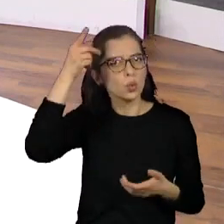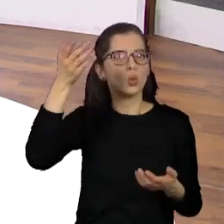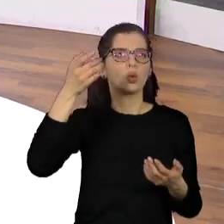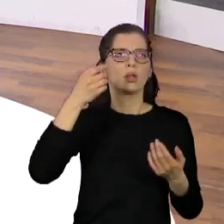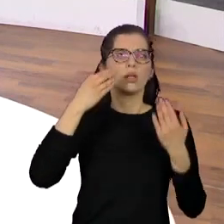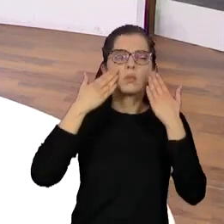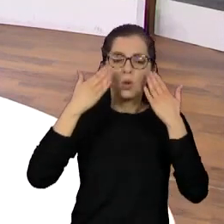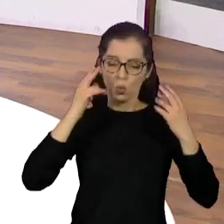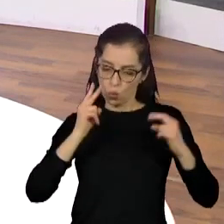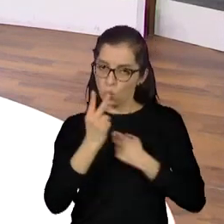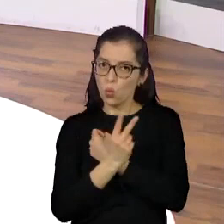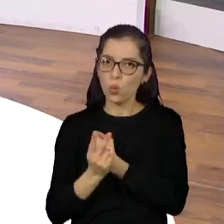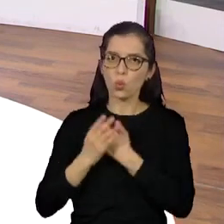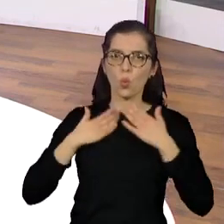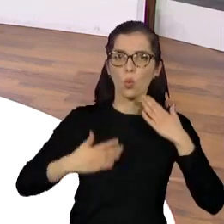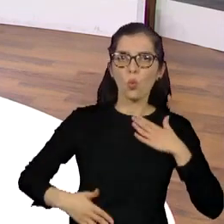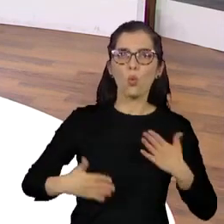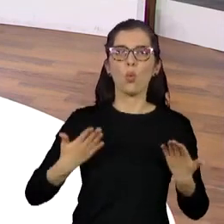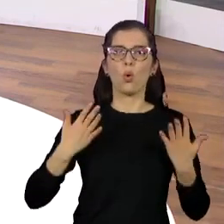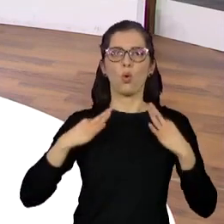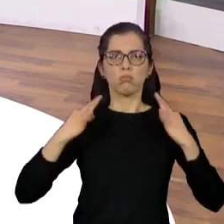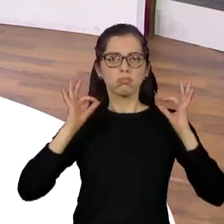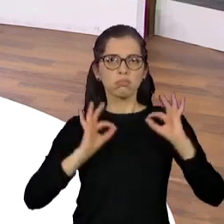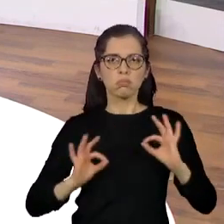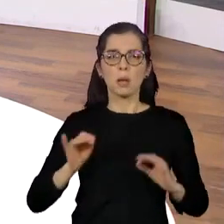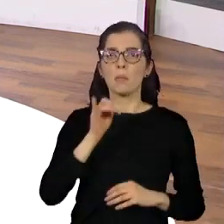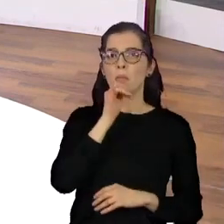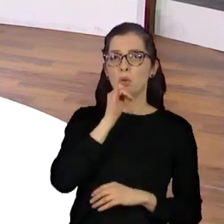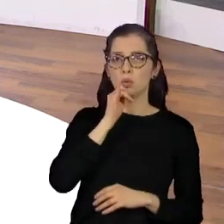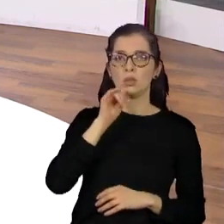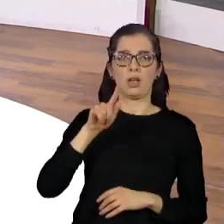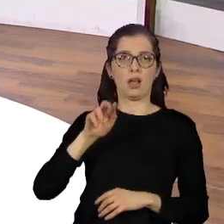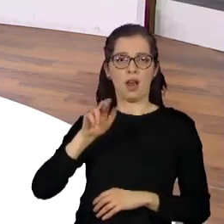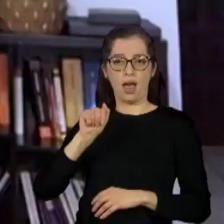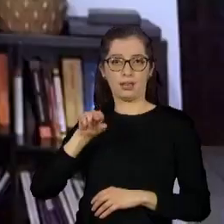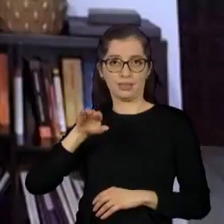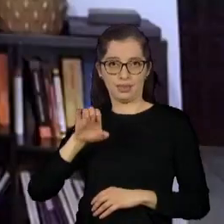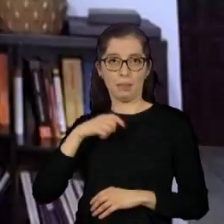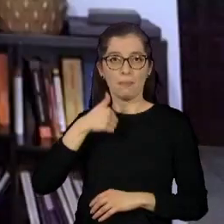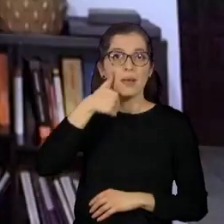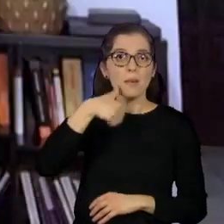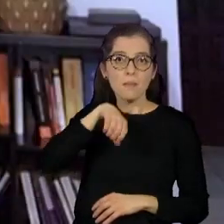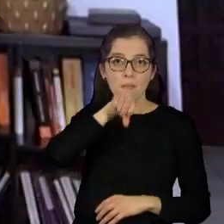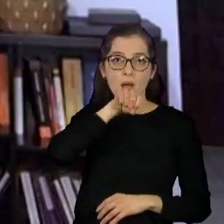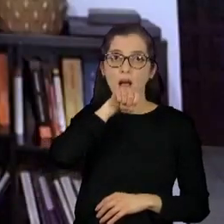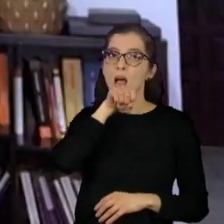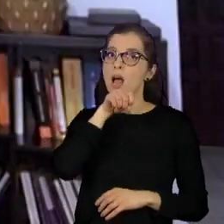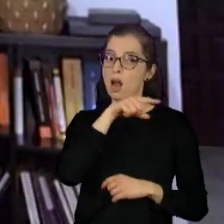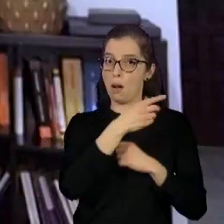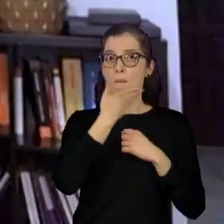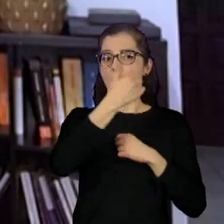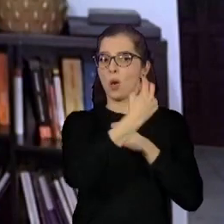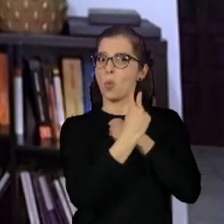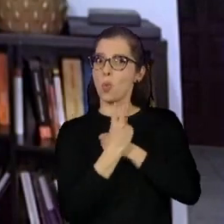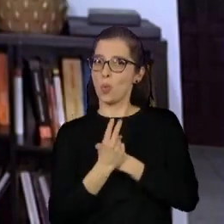to take care of your appearance. And having been raised by my mother, Grace Adichie, you better take care of your appearance.